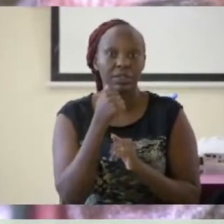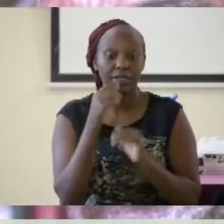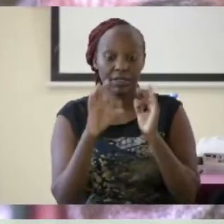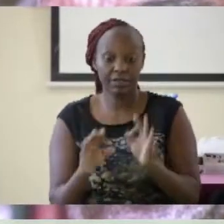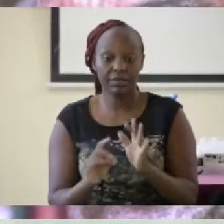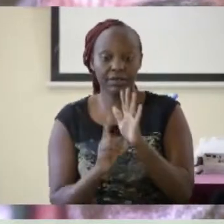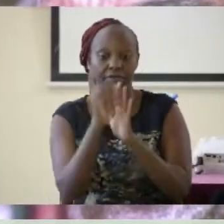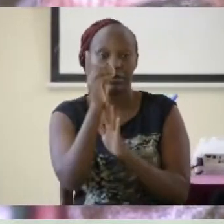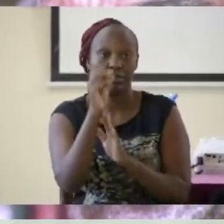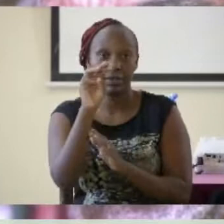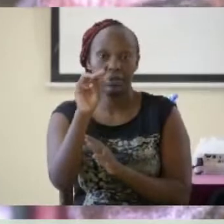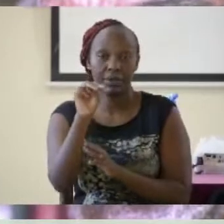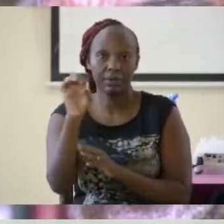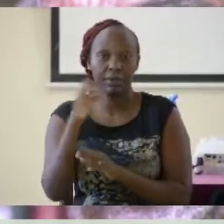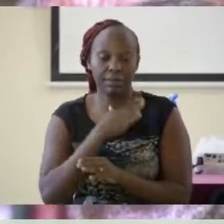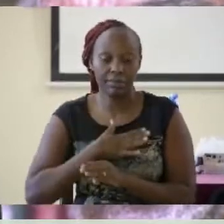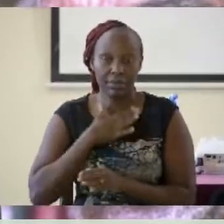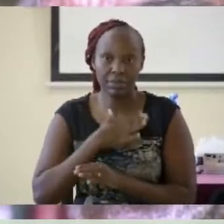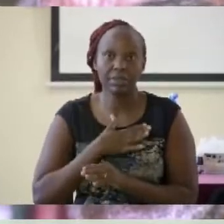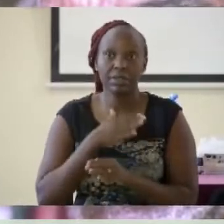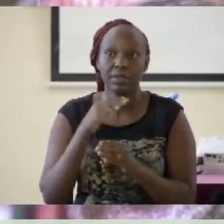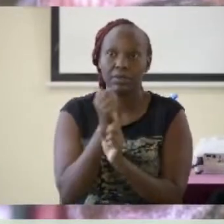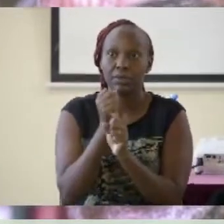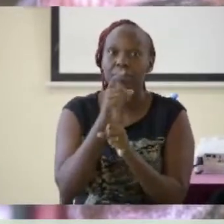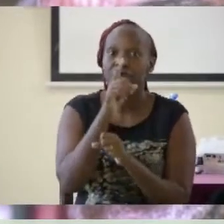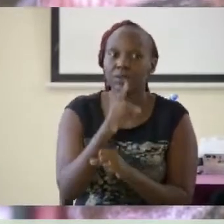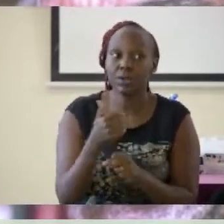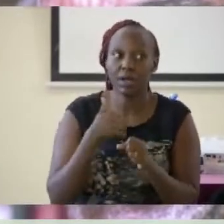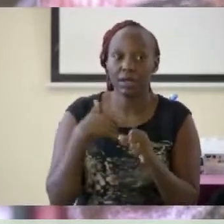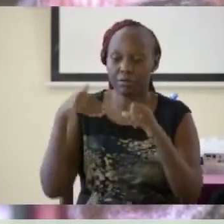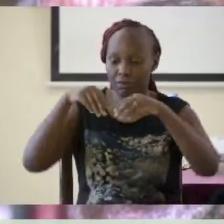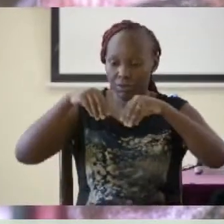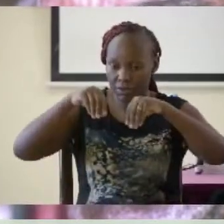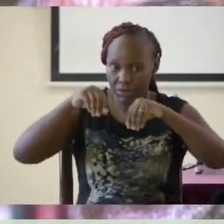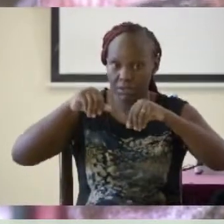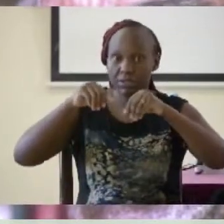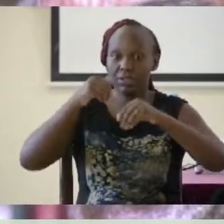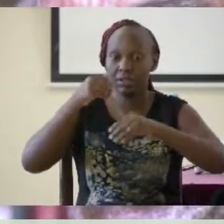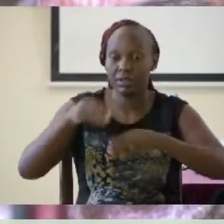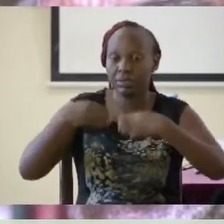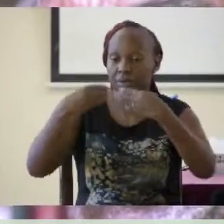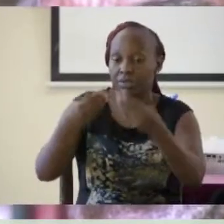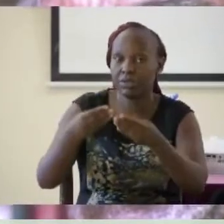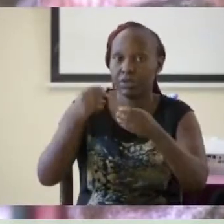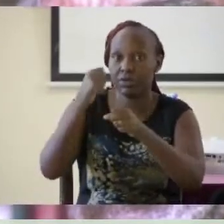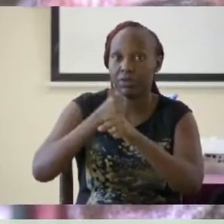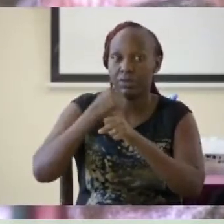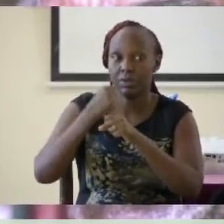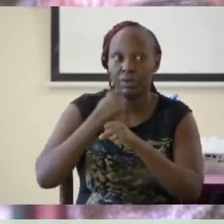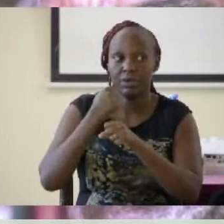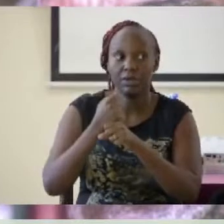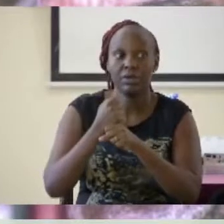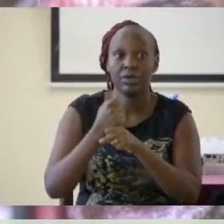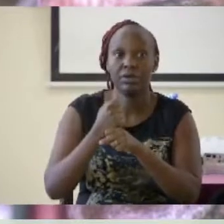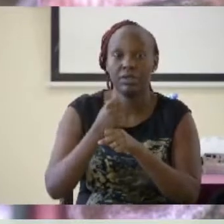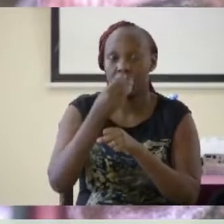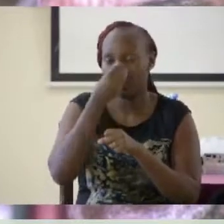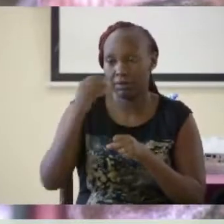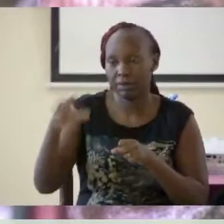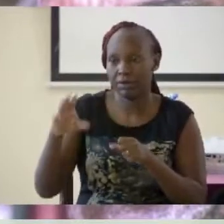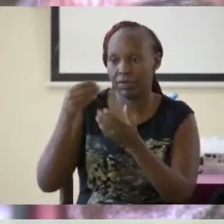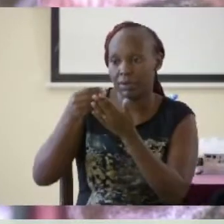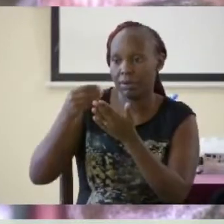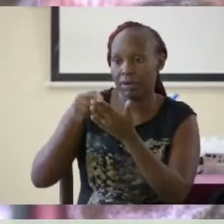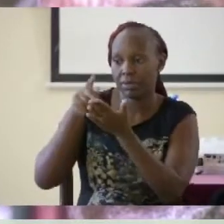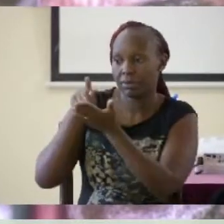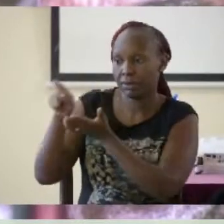the M&E, please let us ensure that there is quality in the provision of the work, regardless of the amount